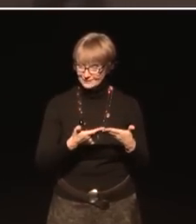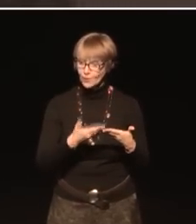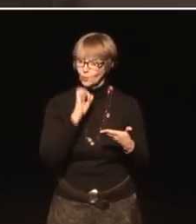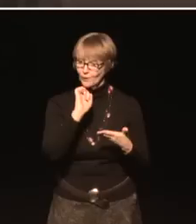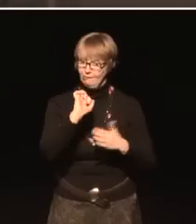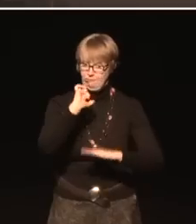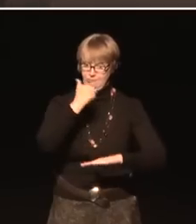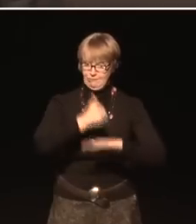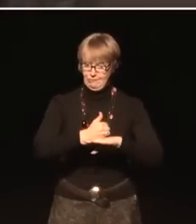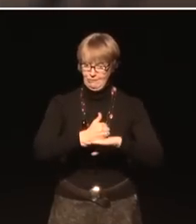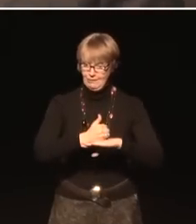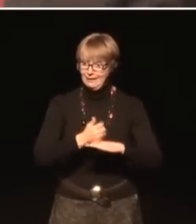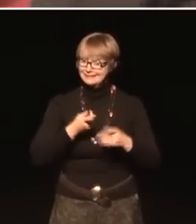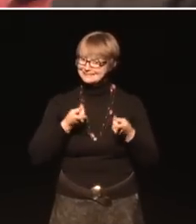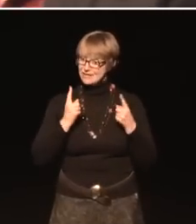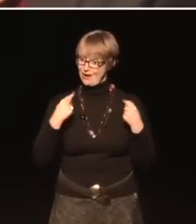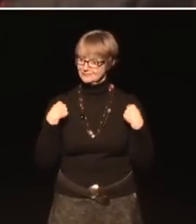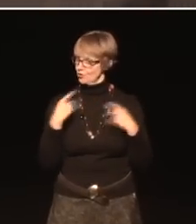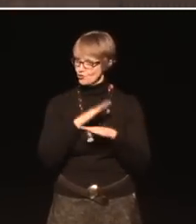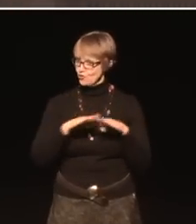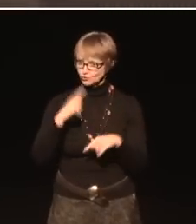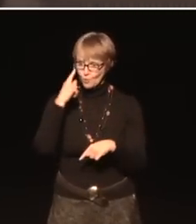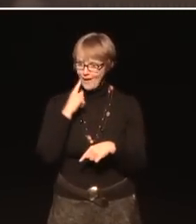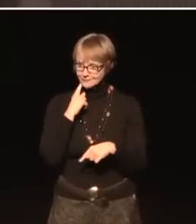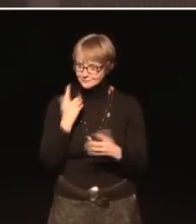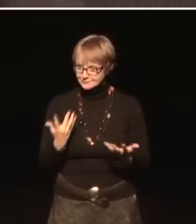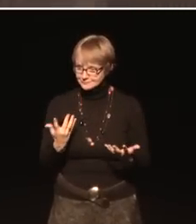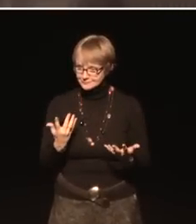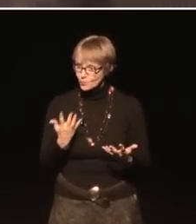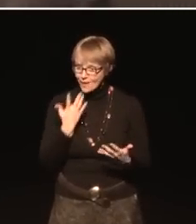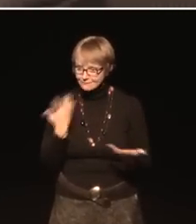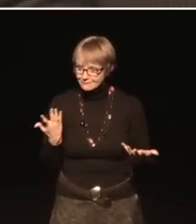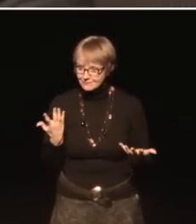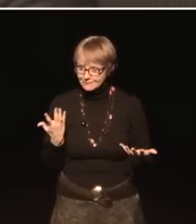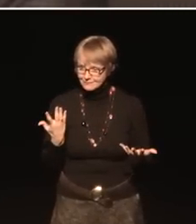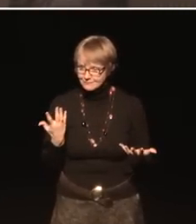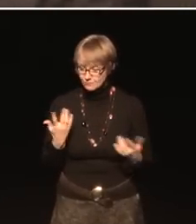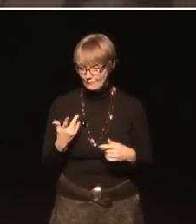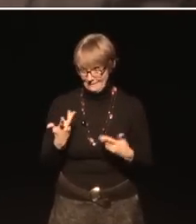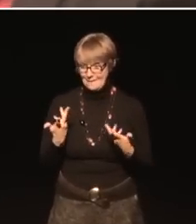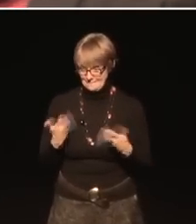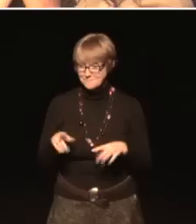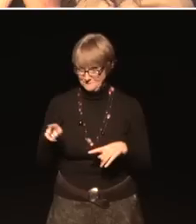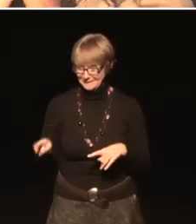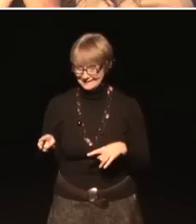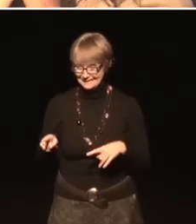Well, the simple answer to that is, of course, there have been. With Ayub Khandin or Kwame